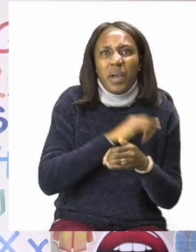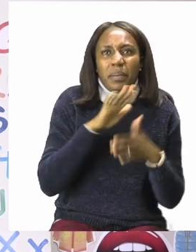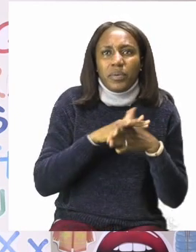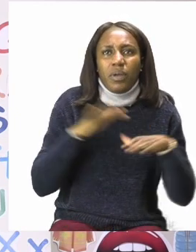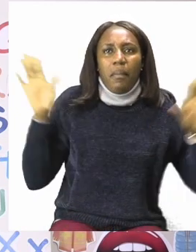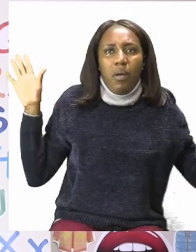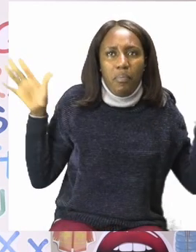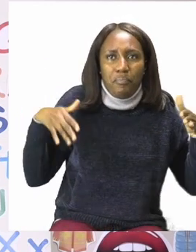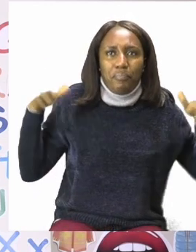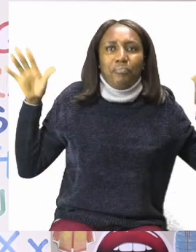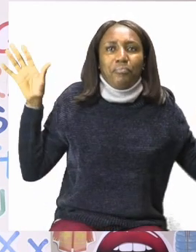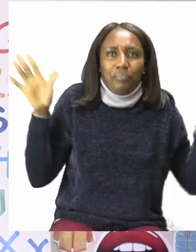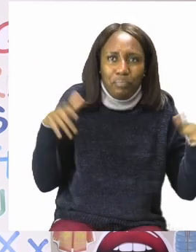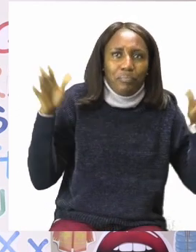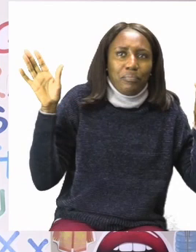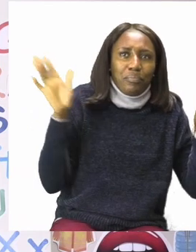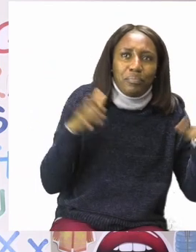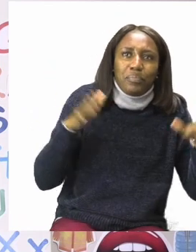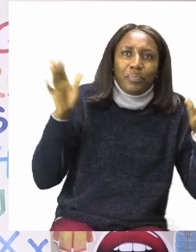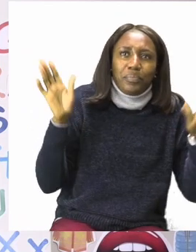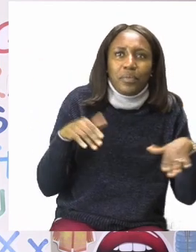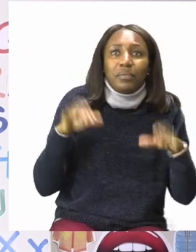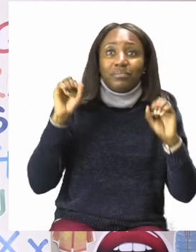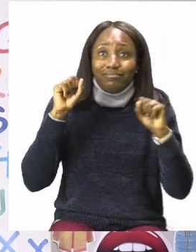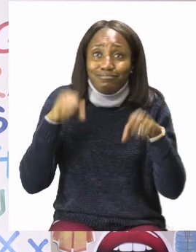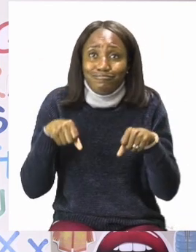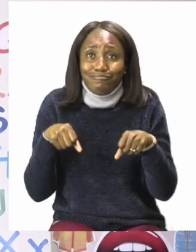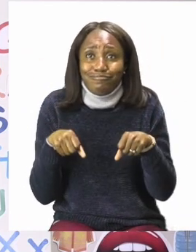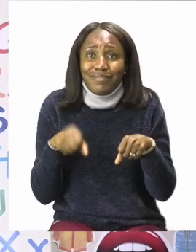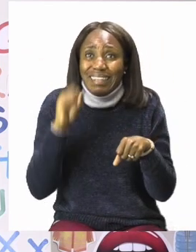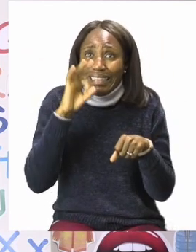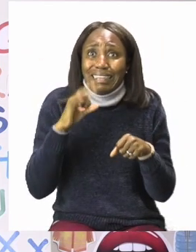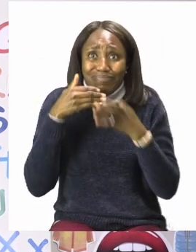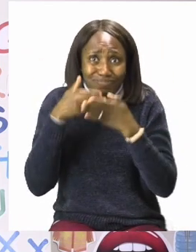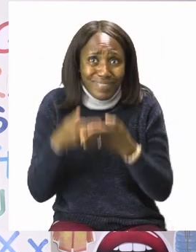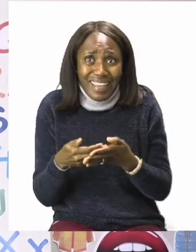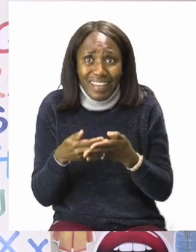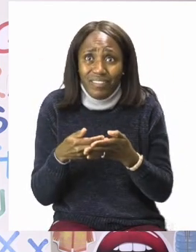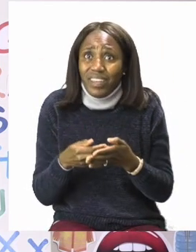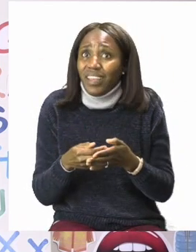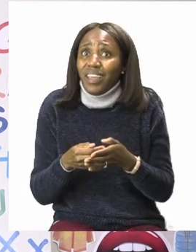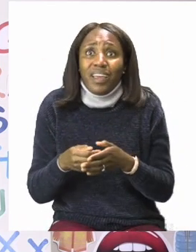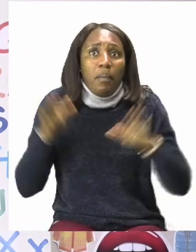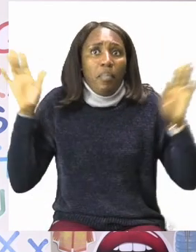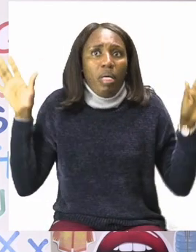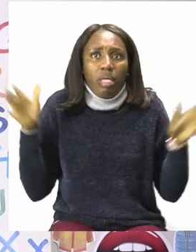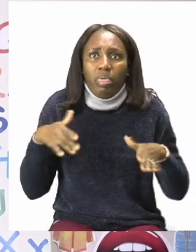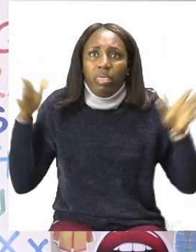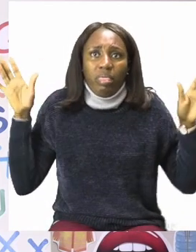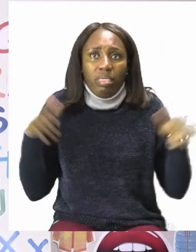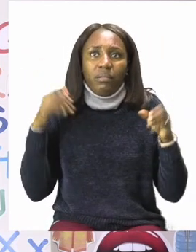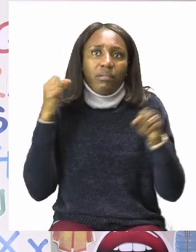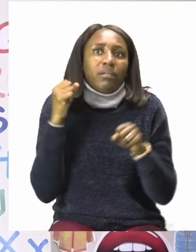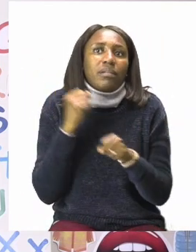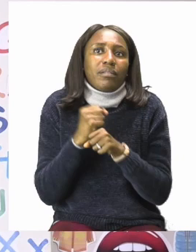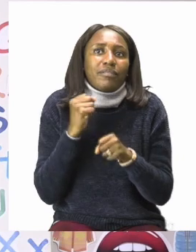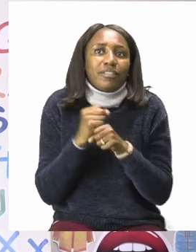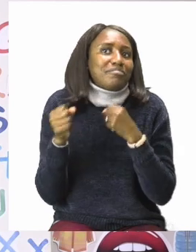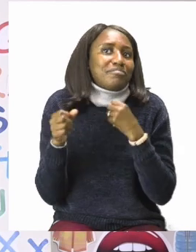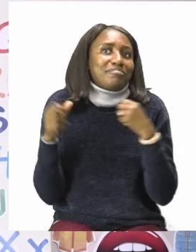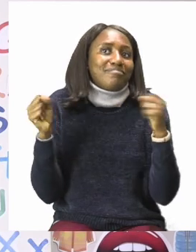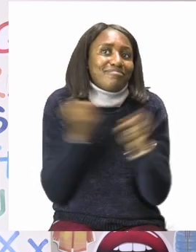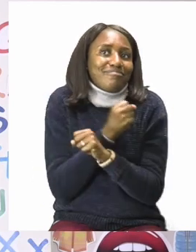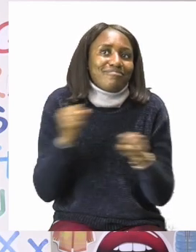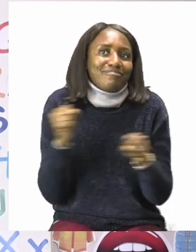fly. So, if they weighed a lot, they would actually fall to the ground. In this case, we can actually say